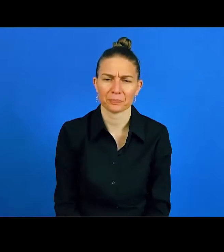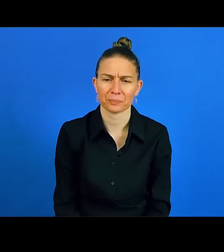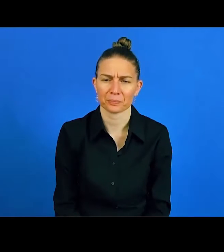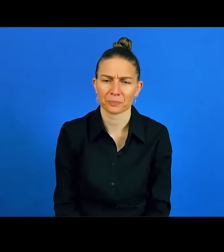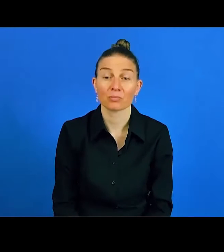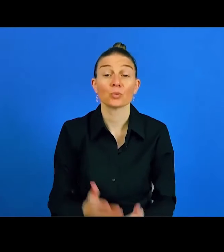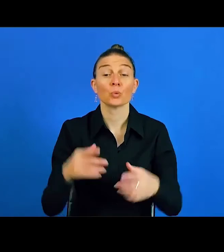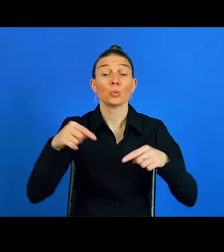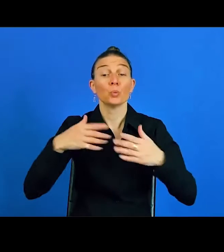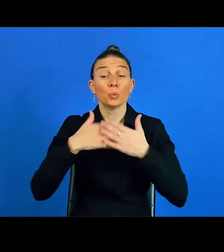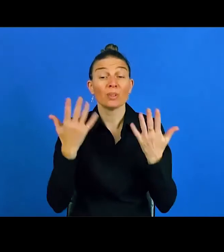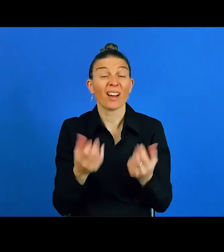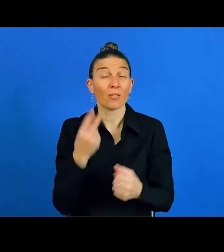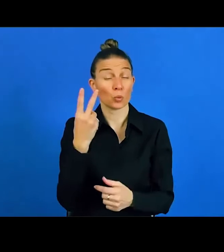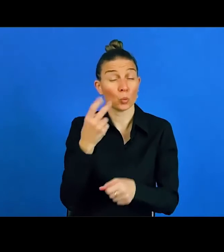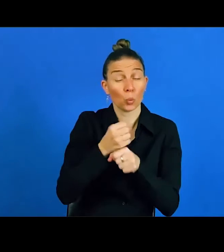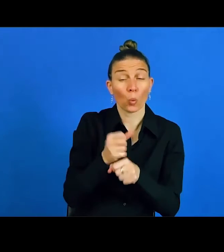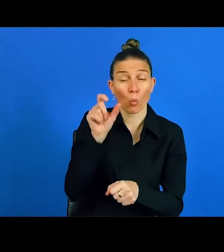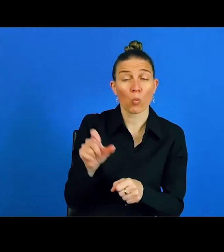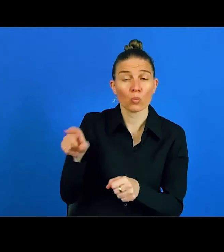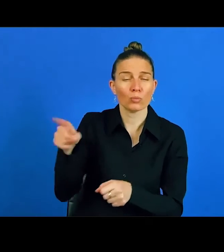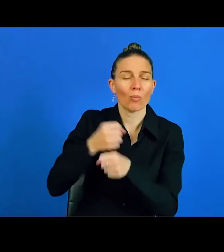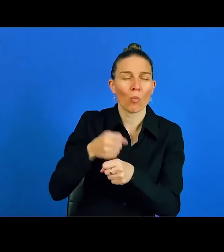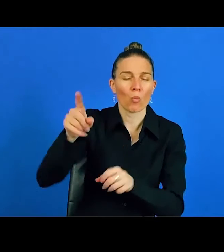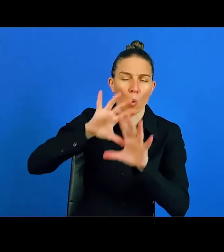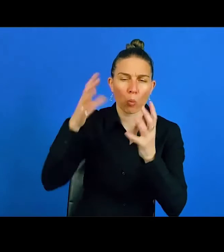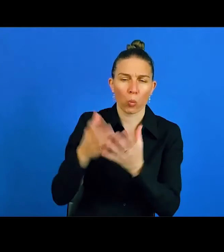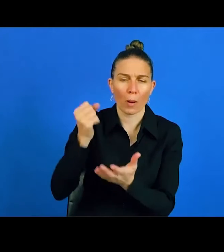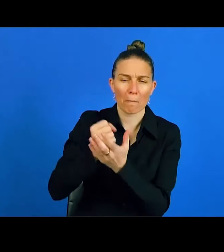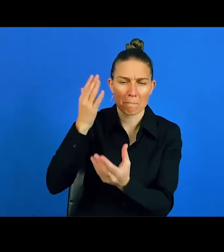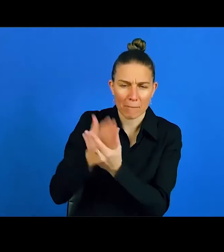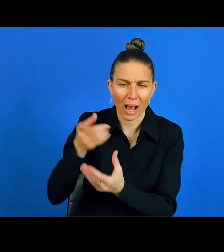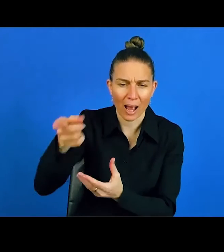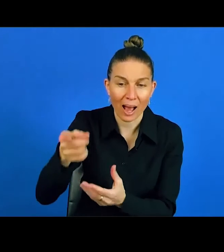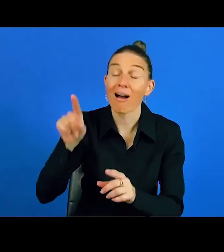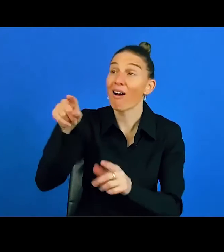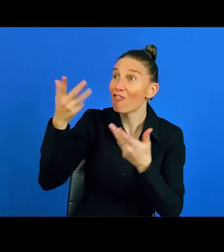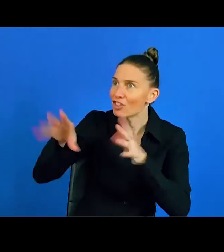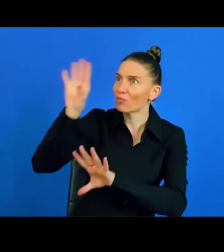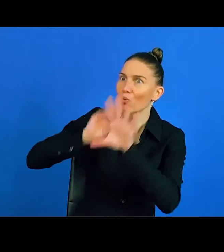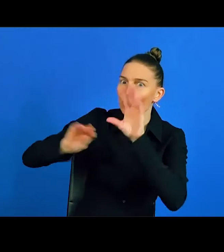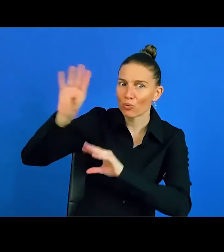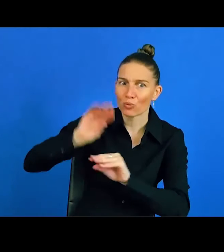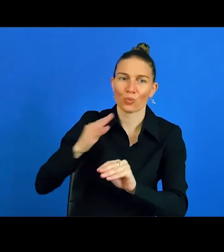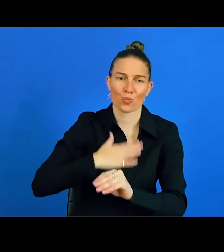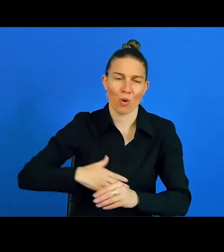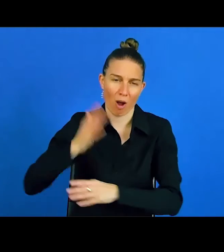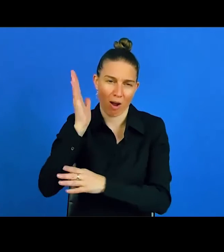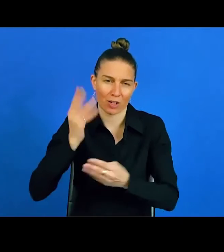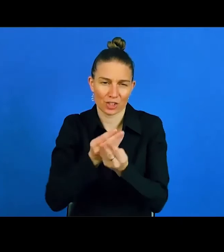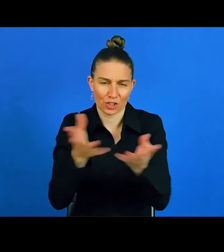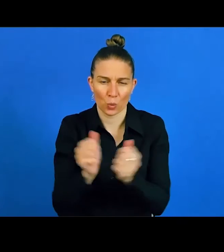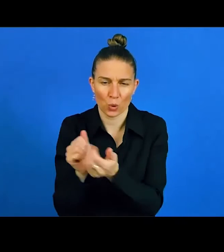Bangladesh. As part of the i2i program, World Bank has developed a policy note with recommendations for inclusive